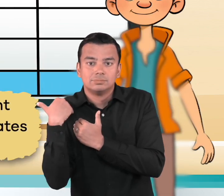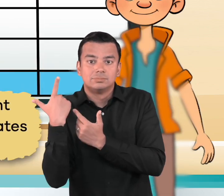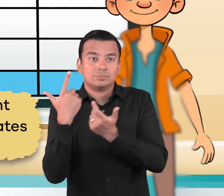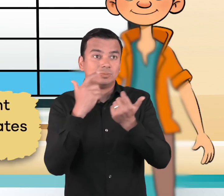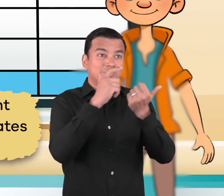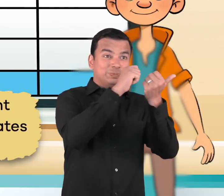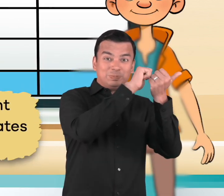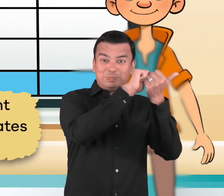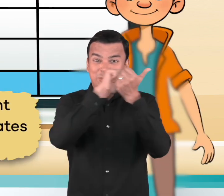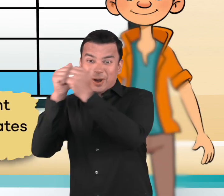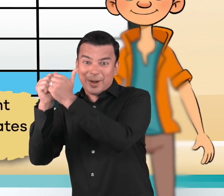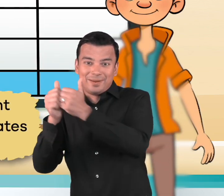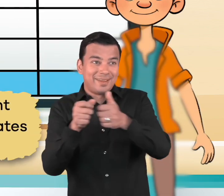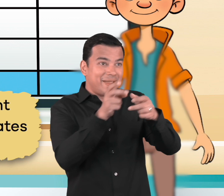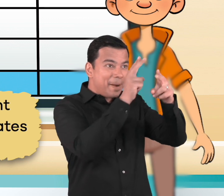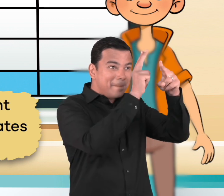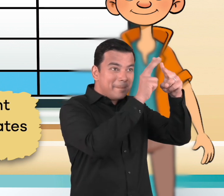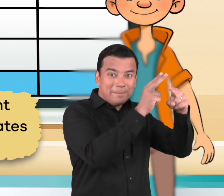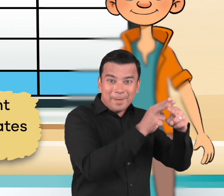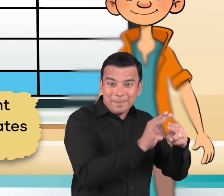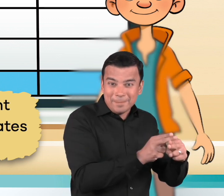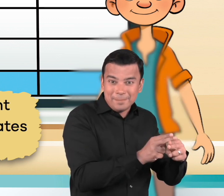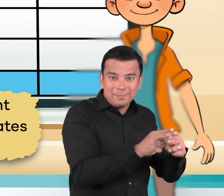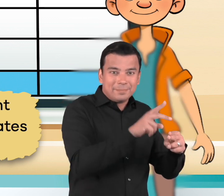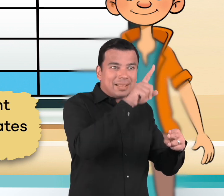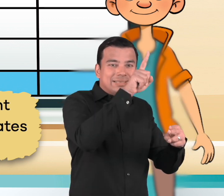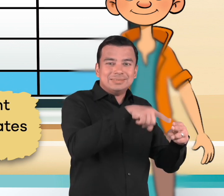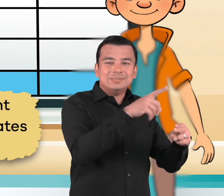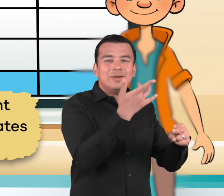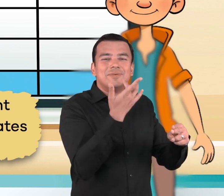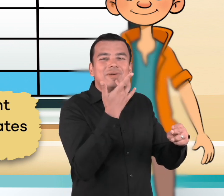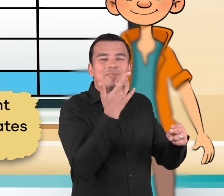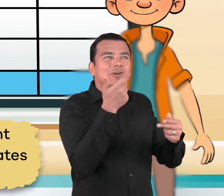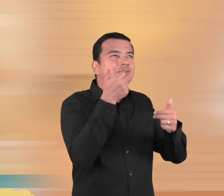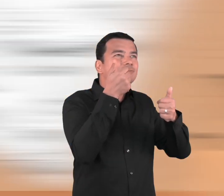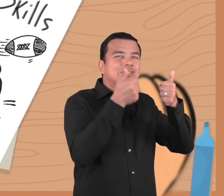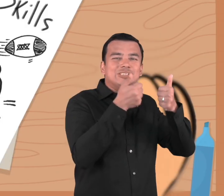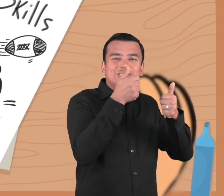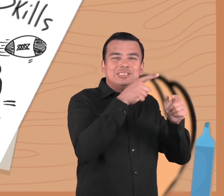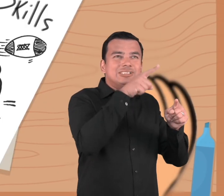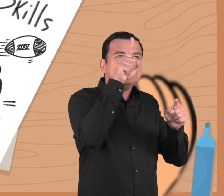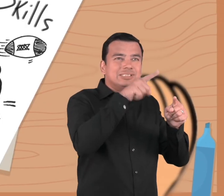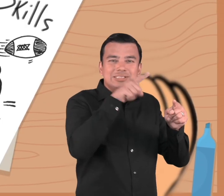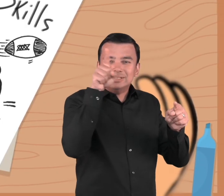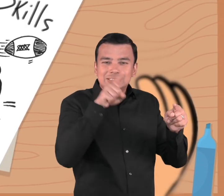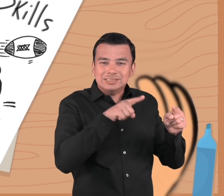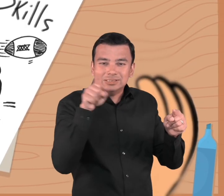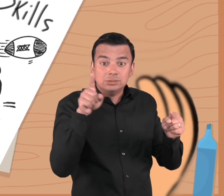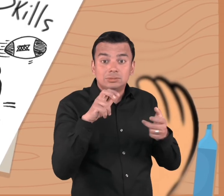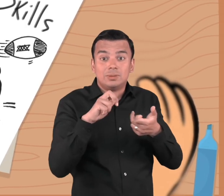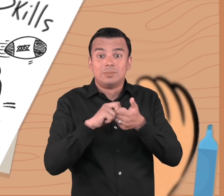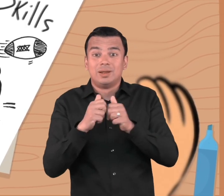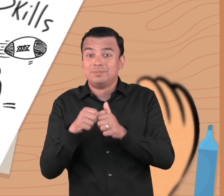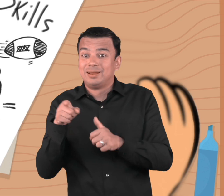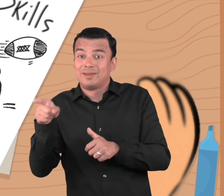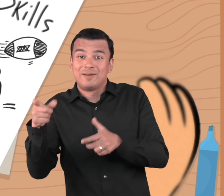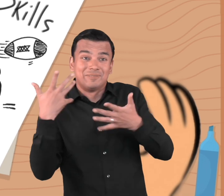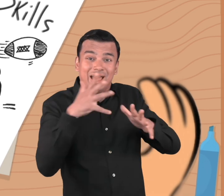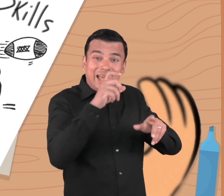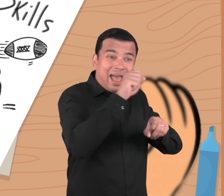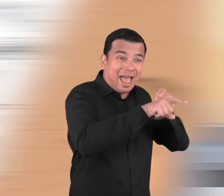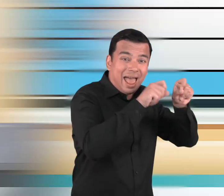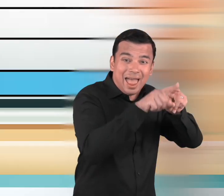the name of the sports his classmates play next to their names. But Tyler did not take great